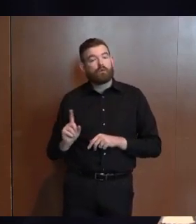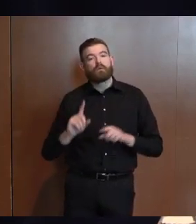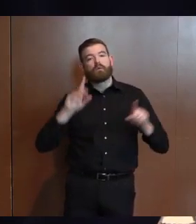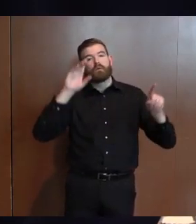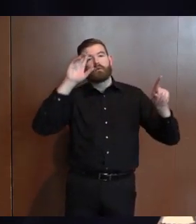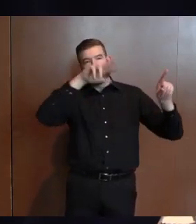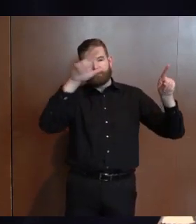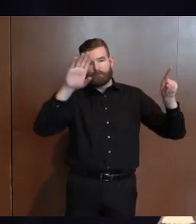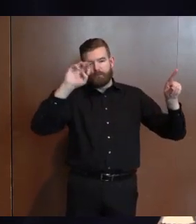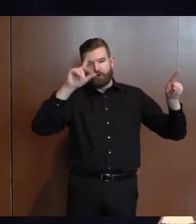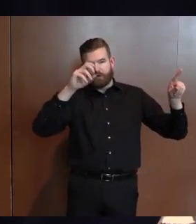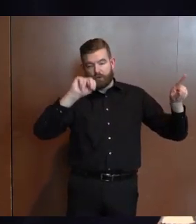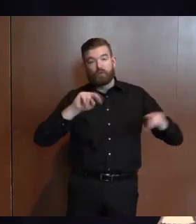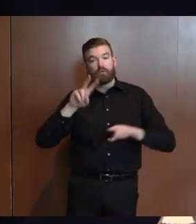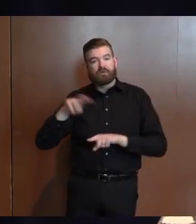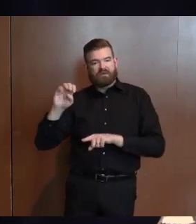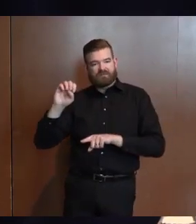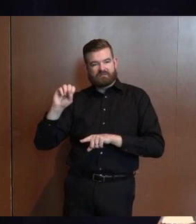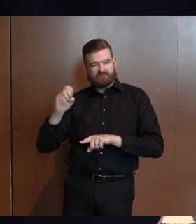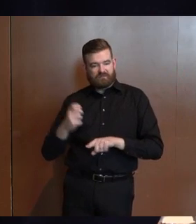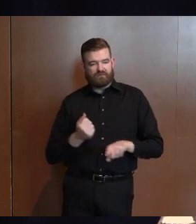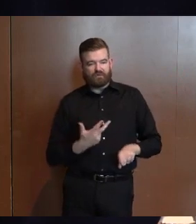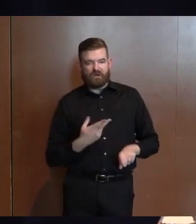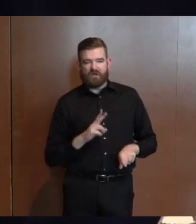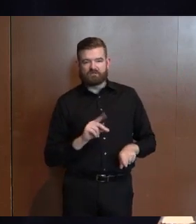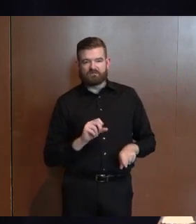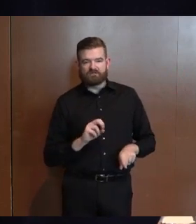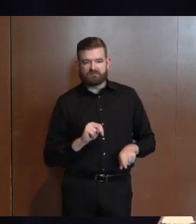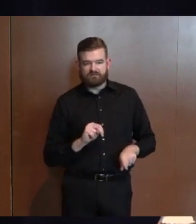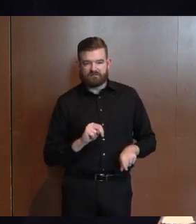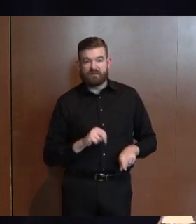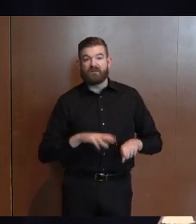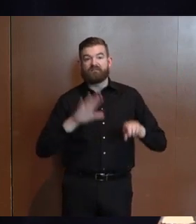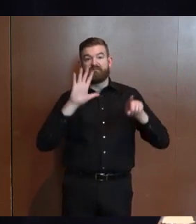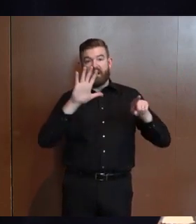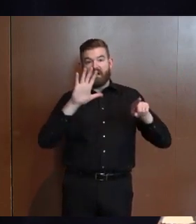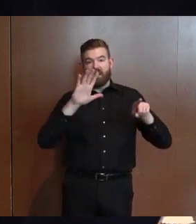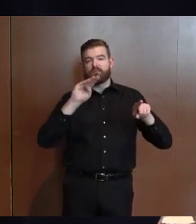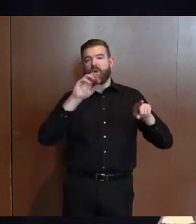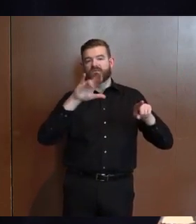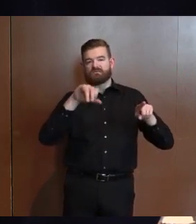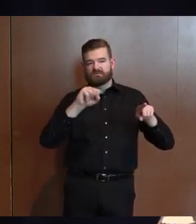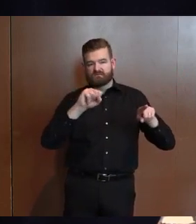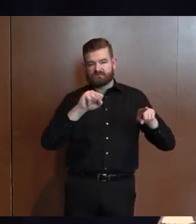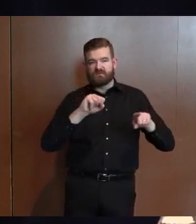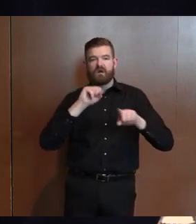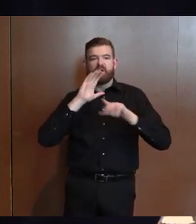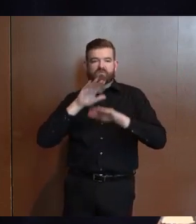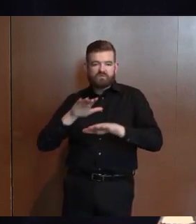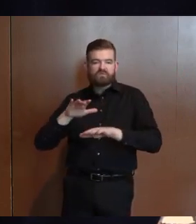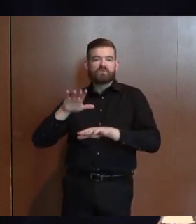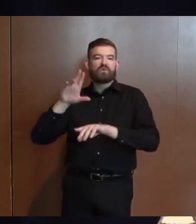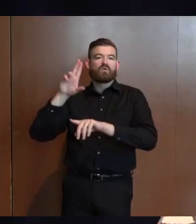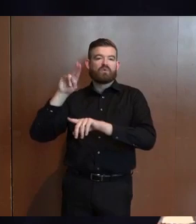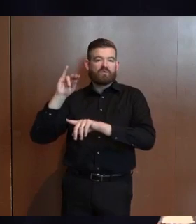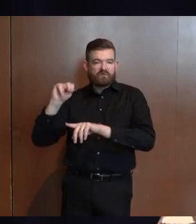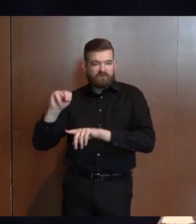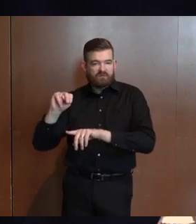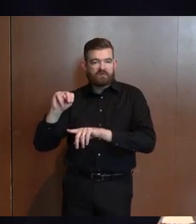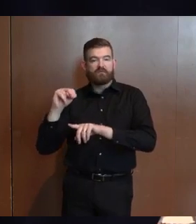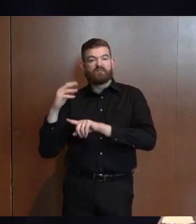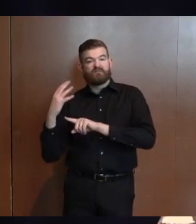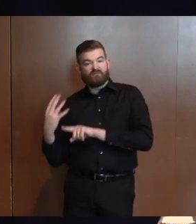Essex, 13 in Hudson, 5 each in Morris, Ocean, and Union counties, 4